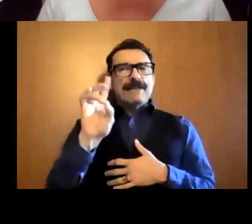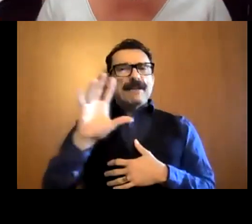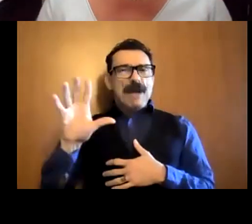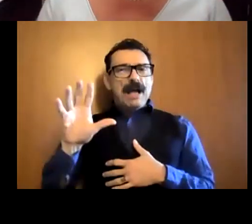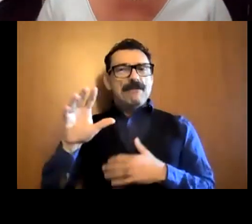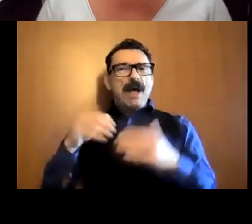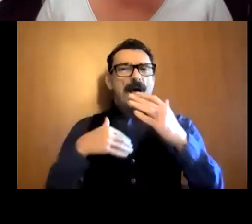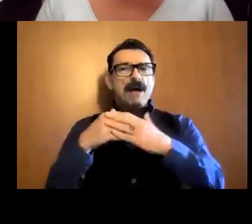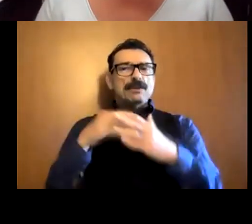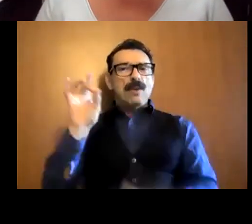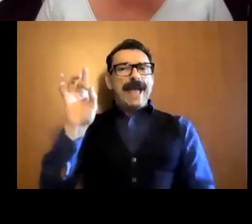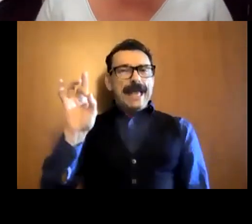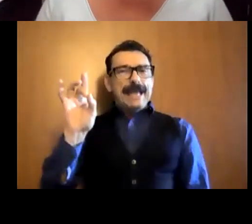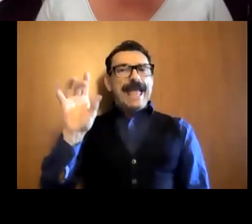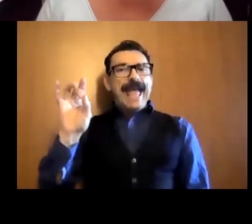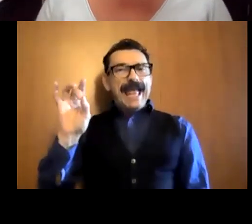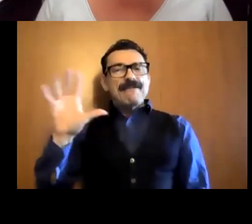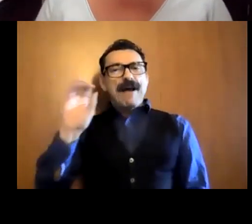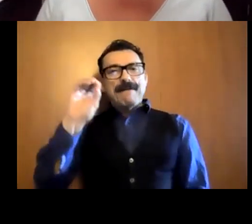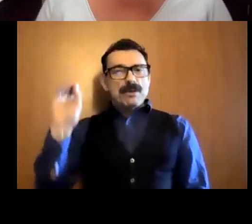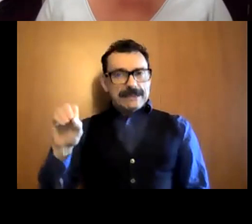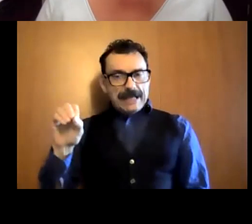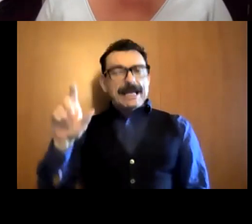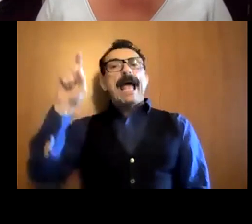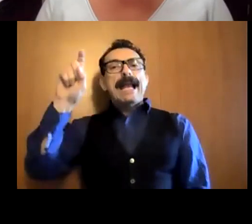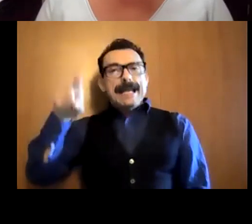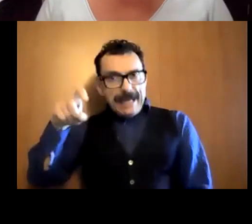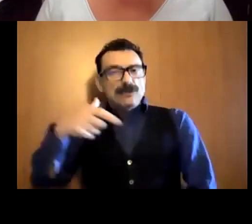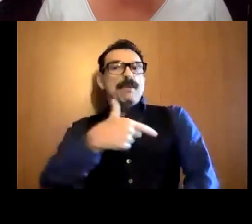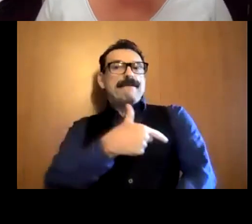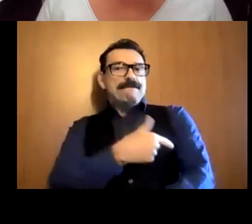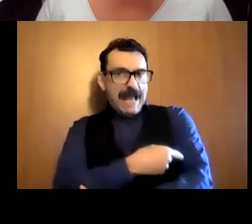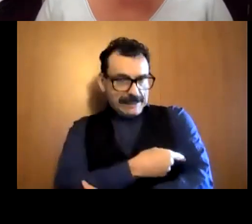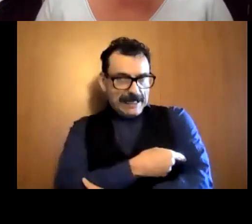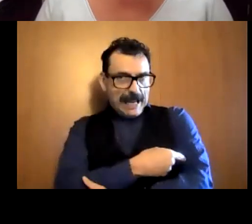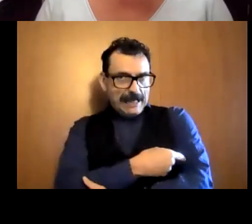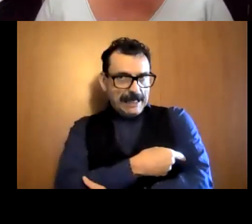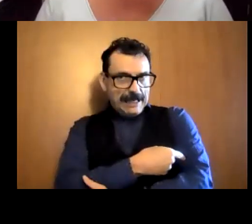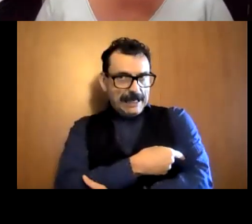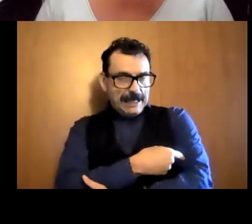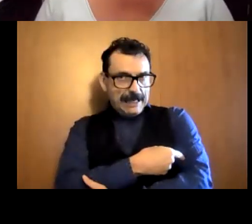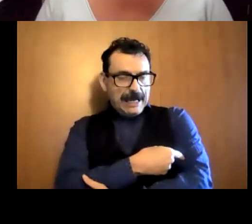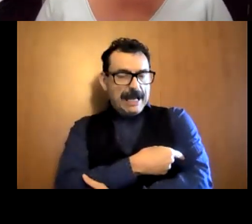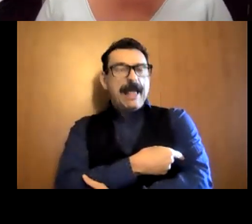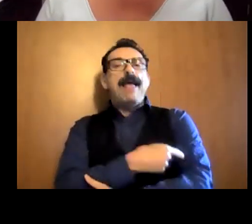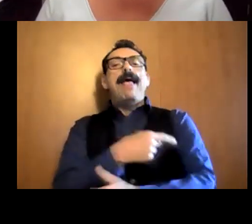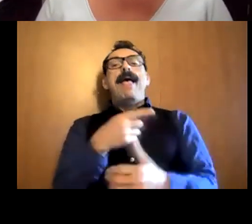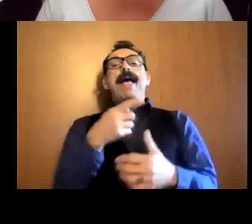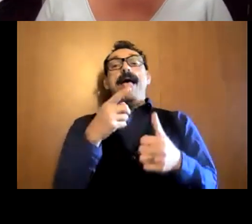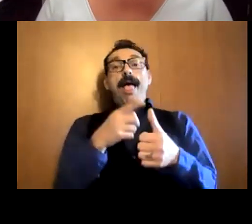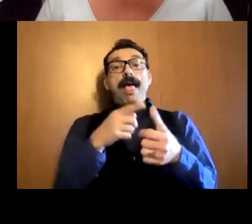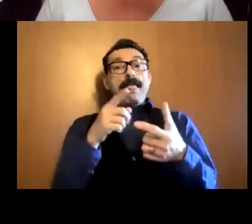maybe 85% of the population that need to be vaccinated, so that they're basically, we're not seeing the